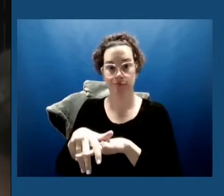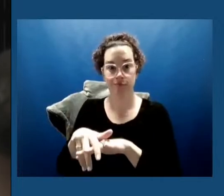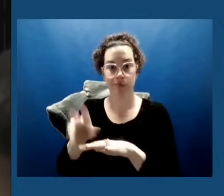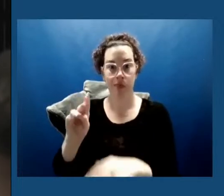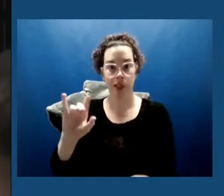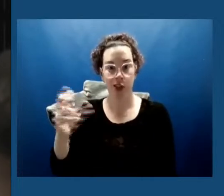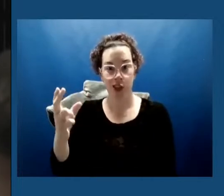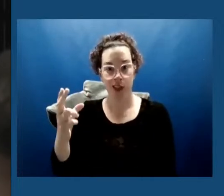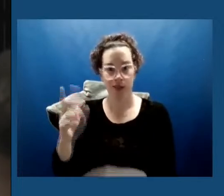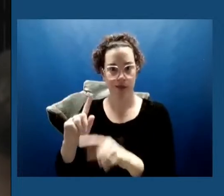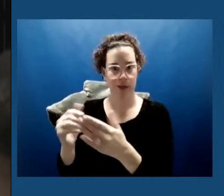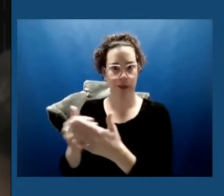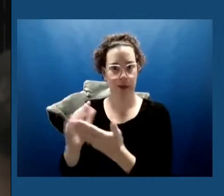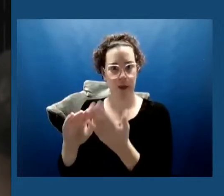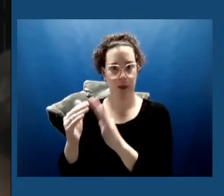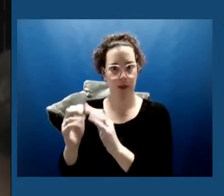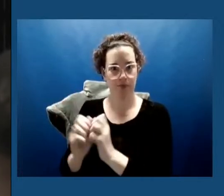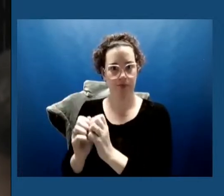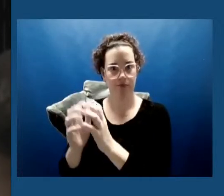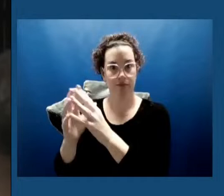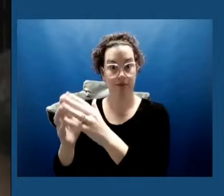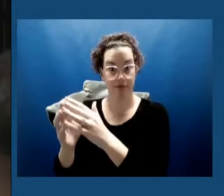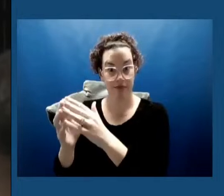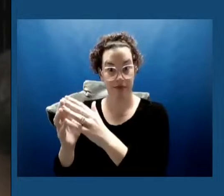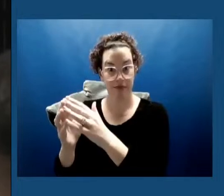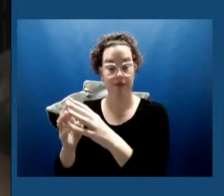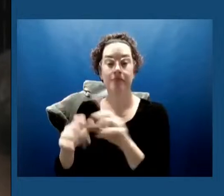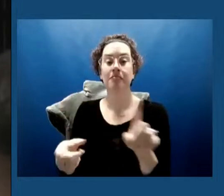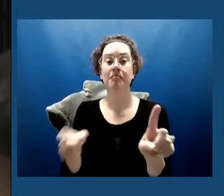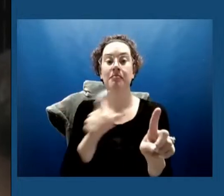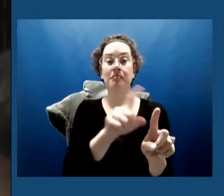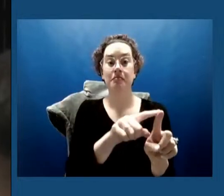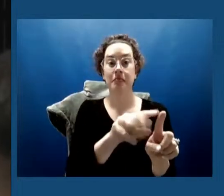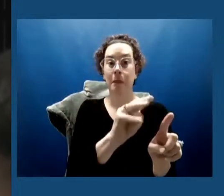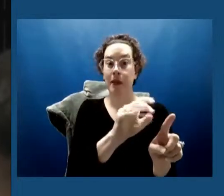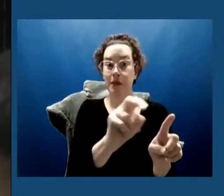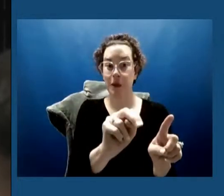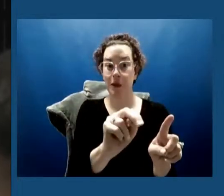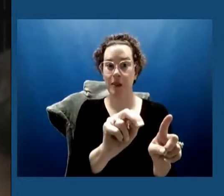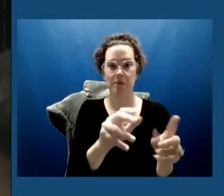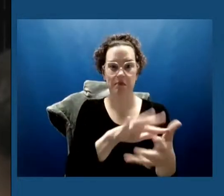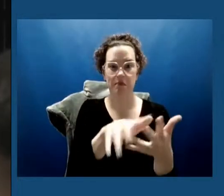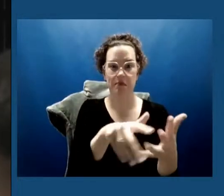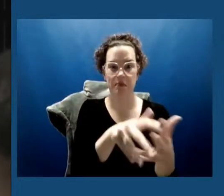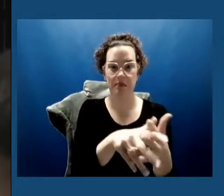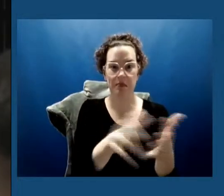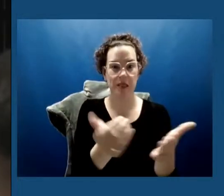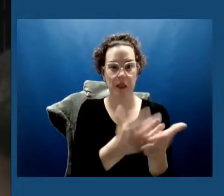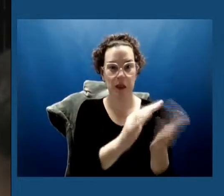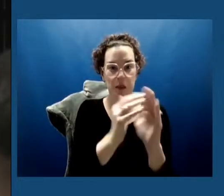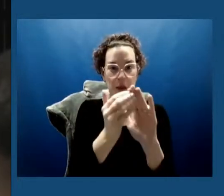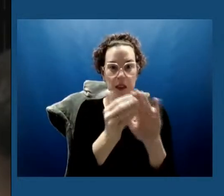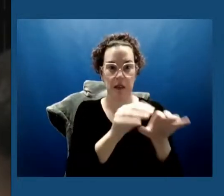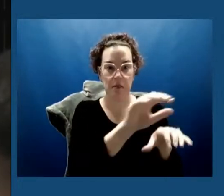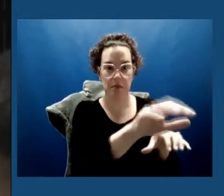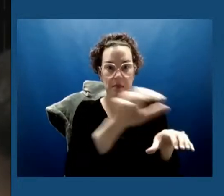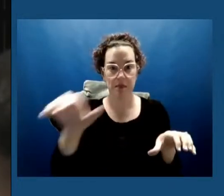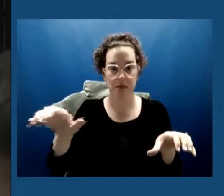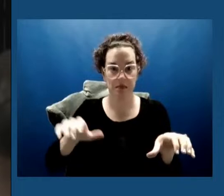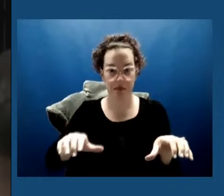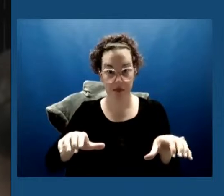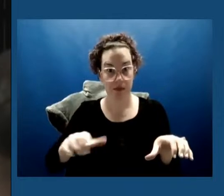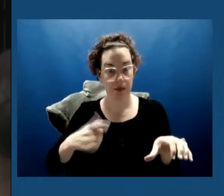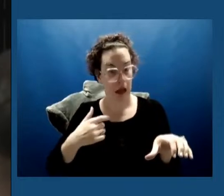nother community. Polar, Minnesota, a whole nother community. Then what I would actually